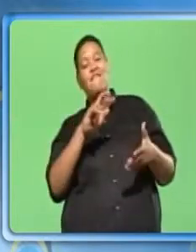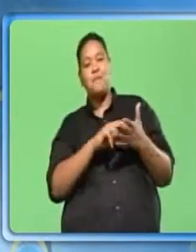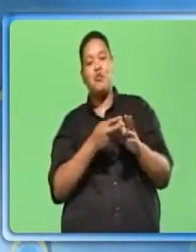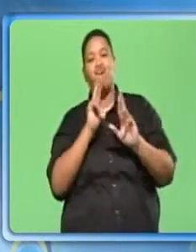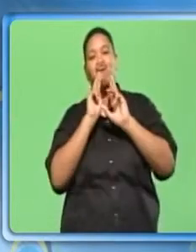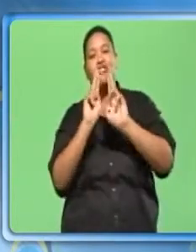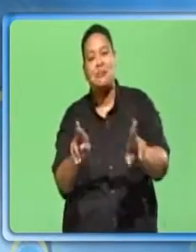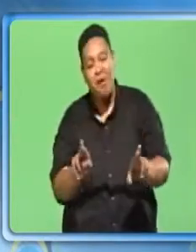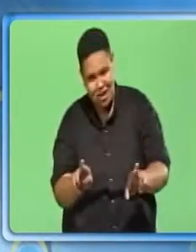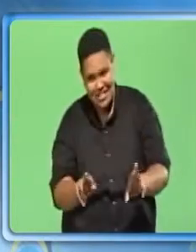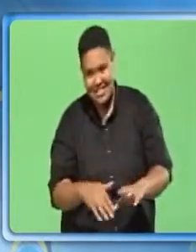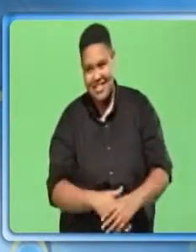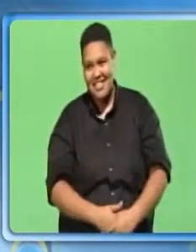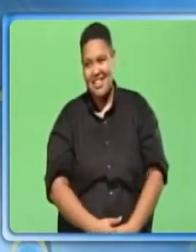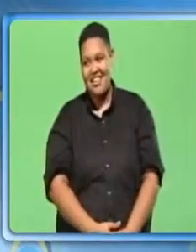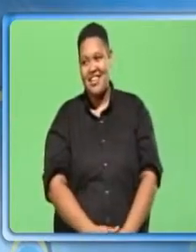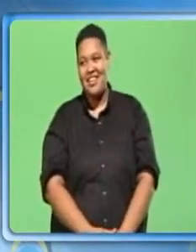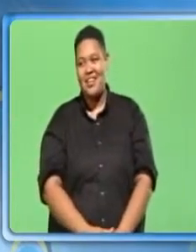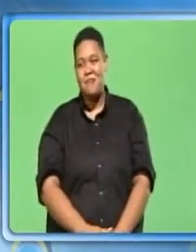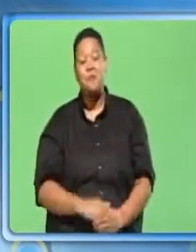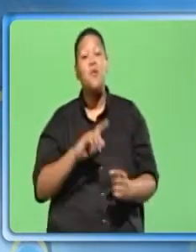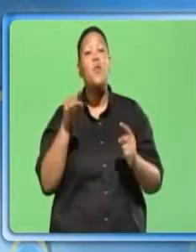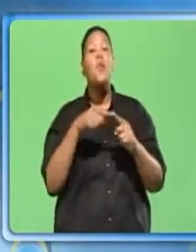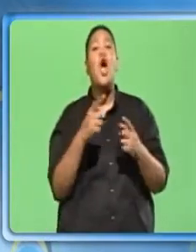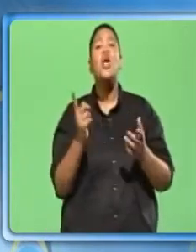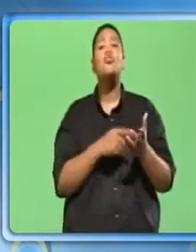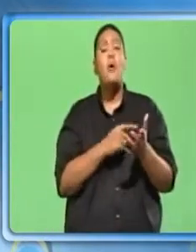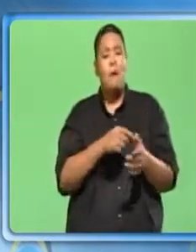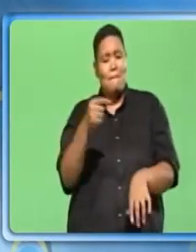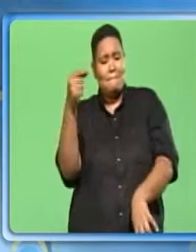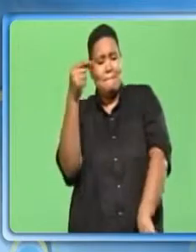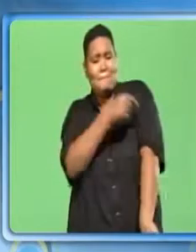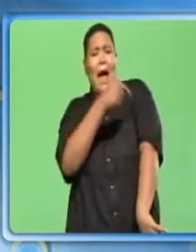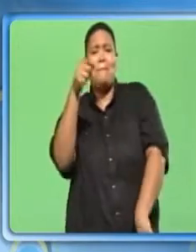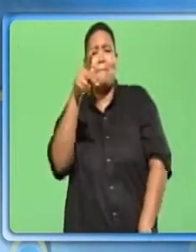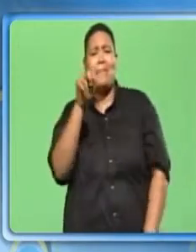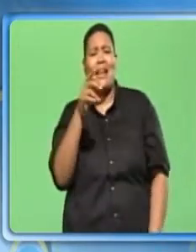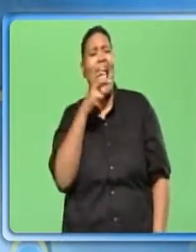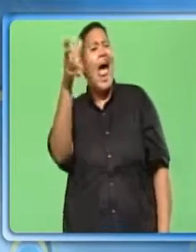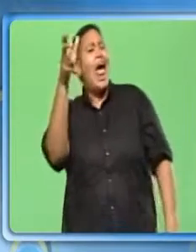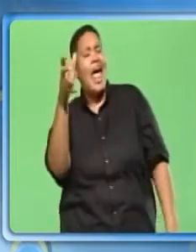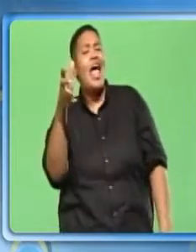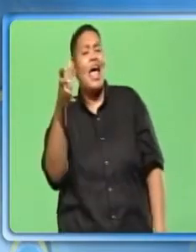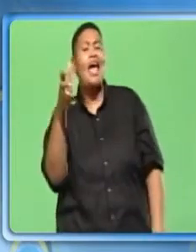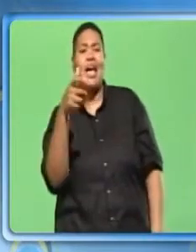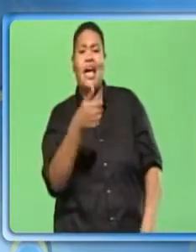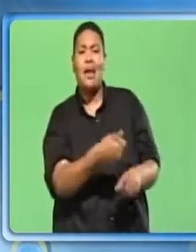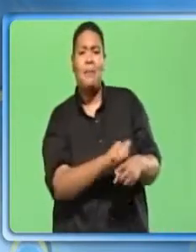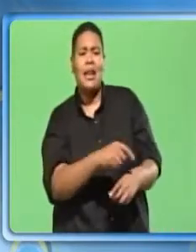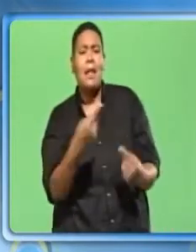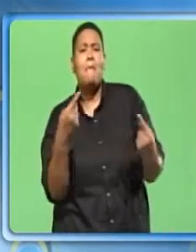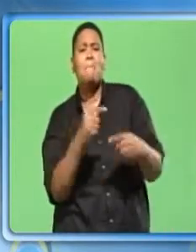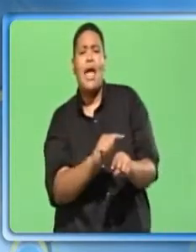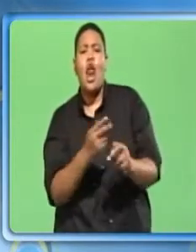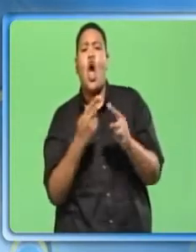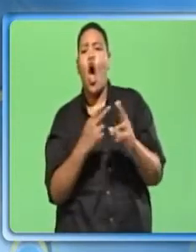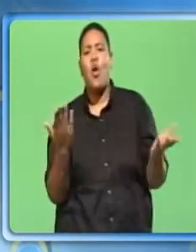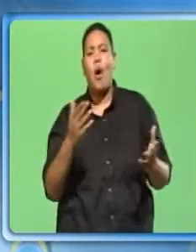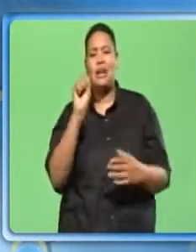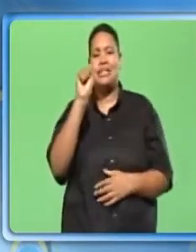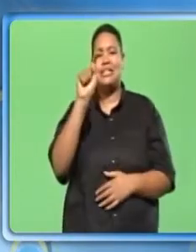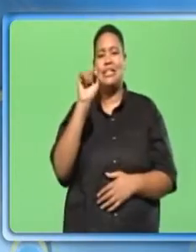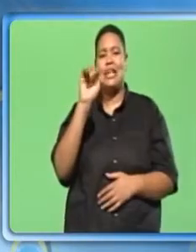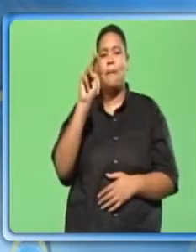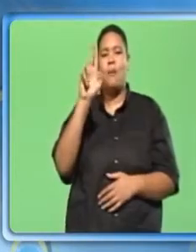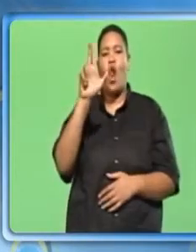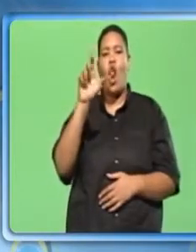response. When someone is pricked with a pin and they cry out, the pain is the stimulus, and